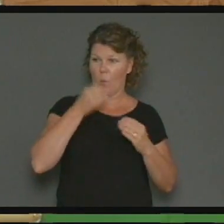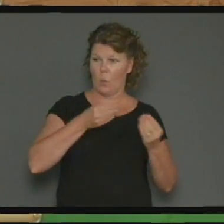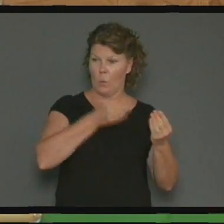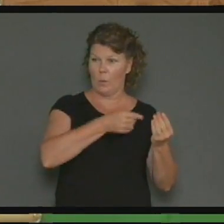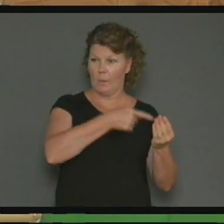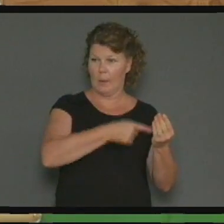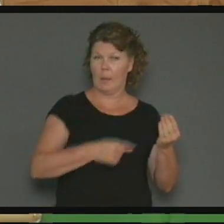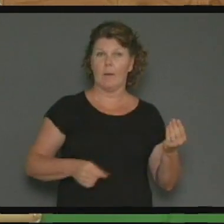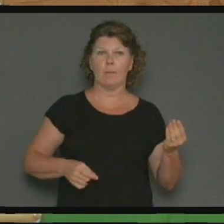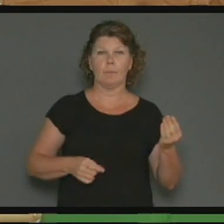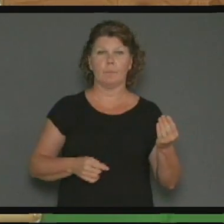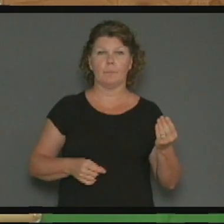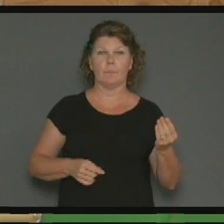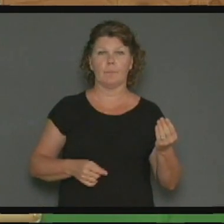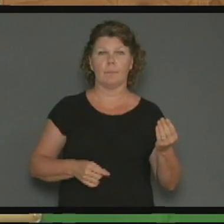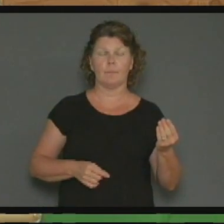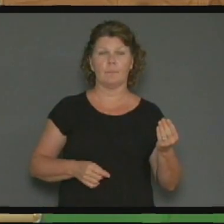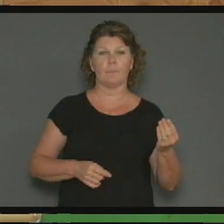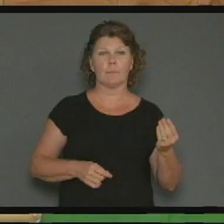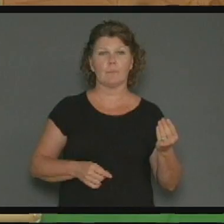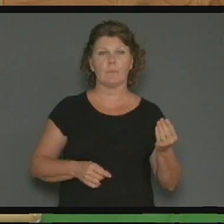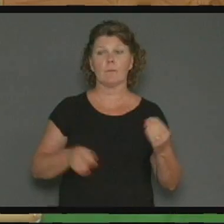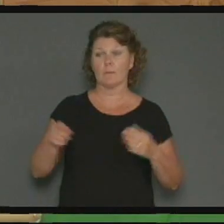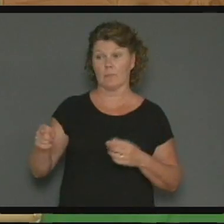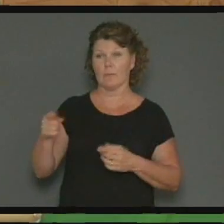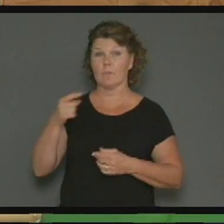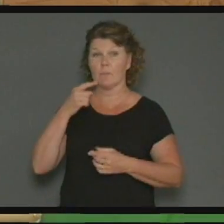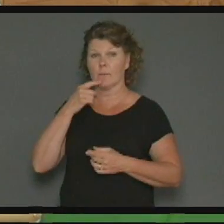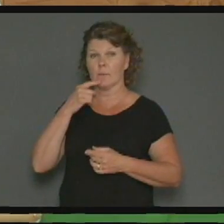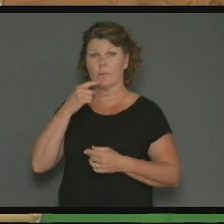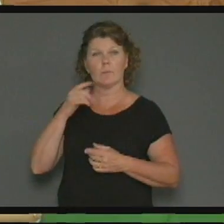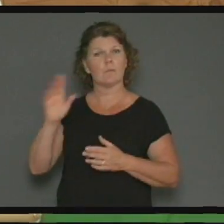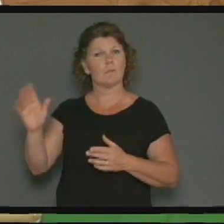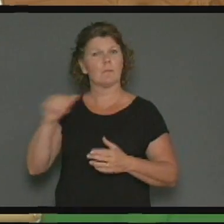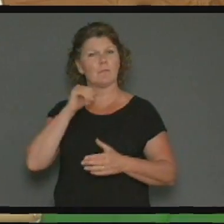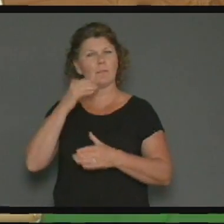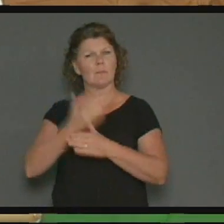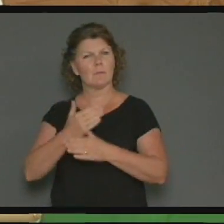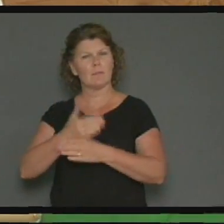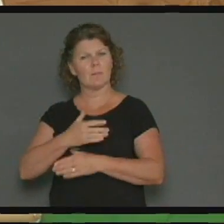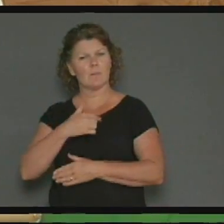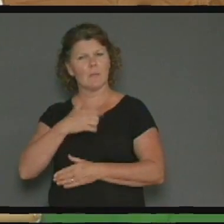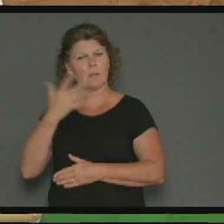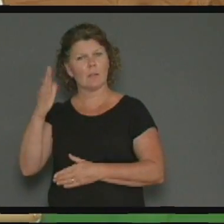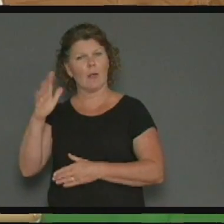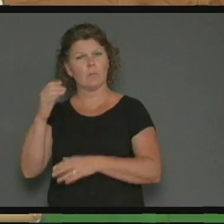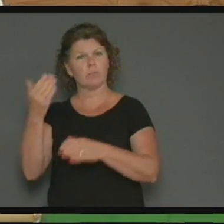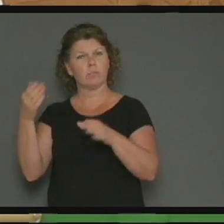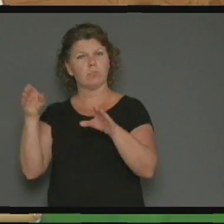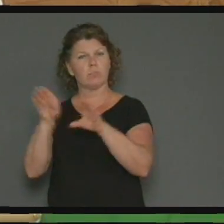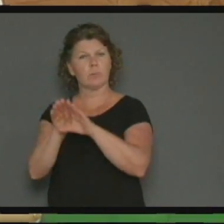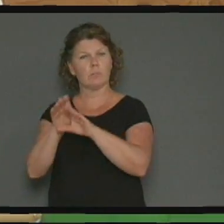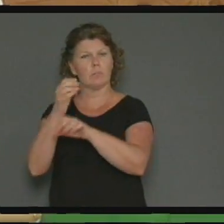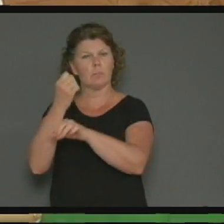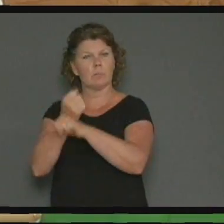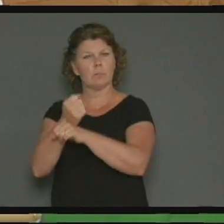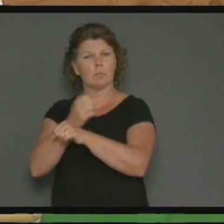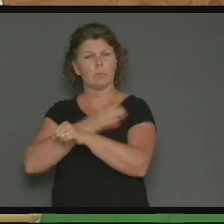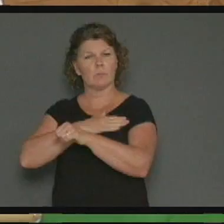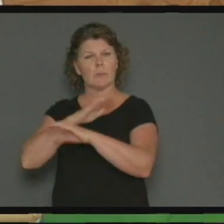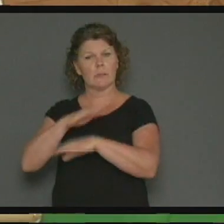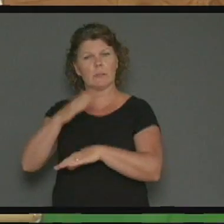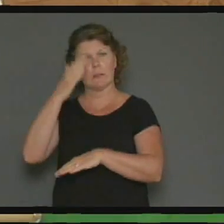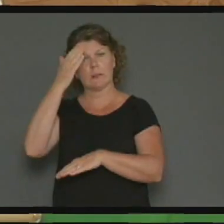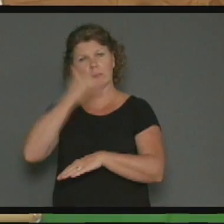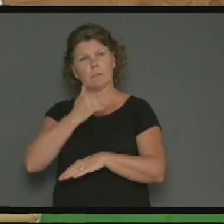him? And he will answer from within, Do not bother me. The door is now shut, and my children are with me